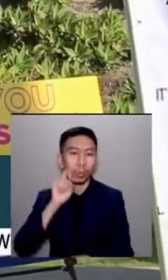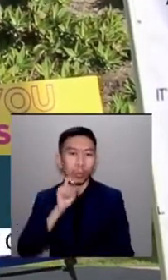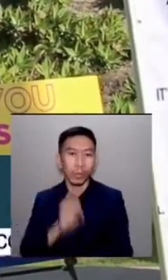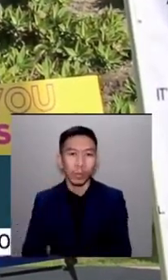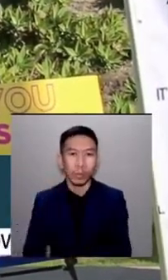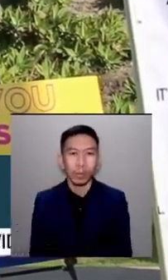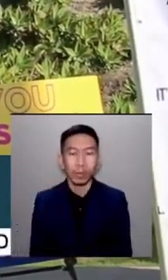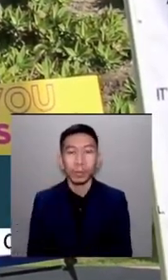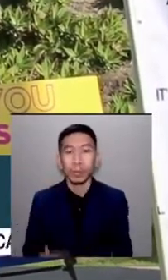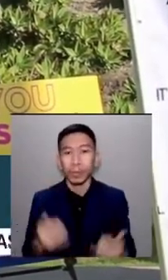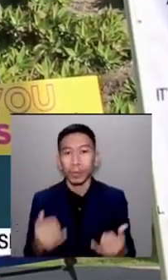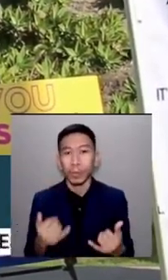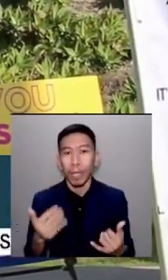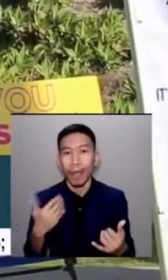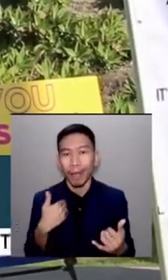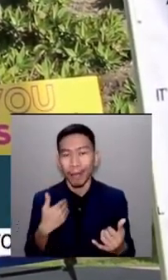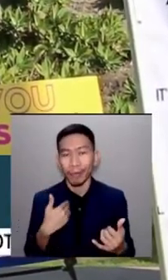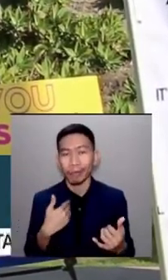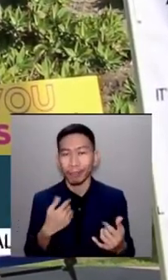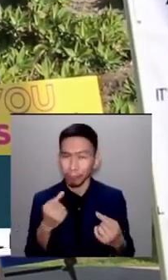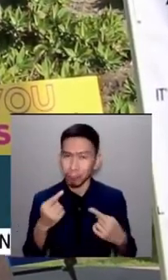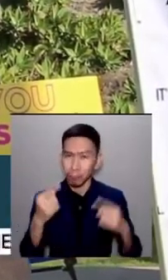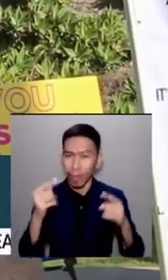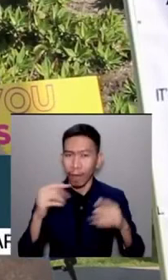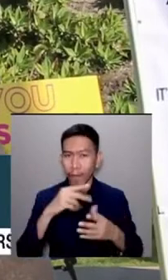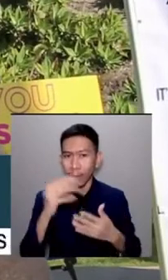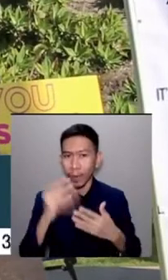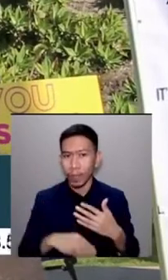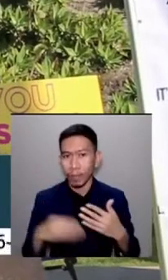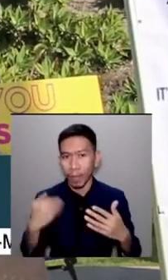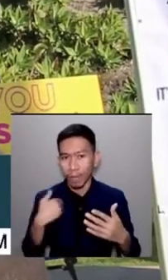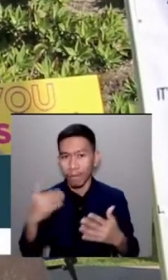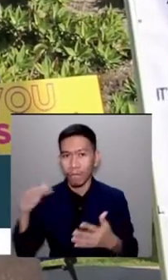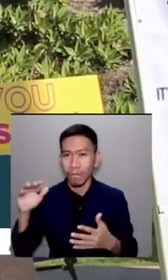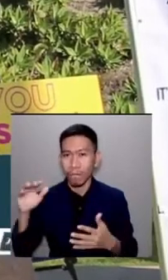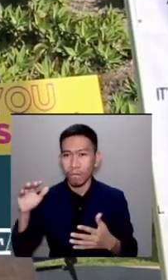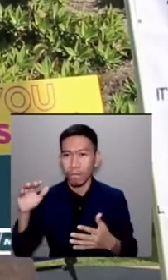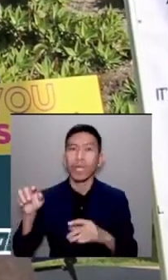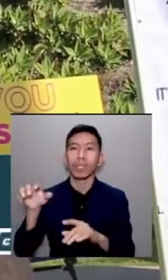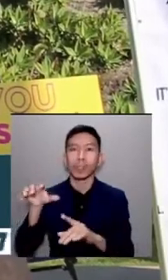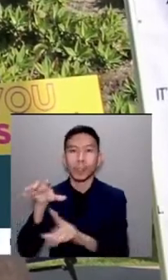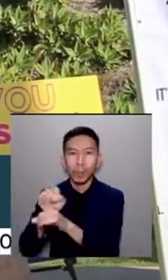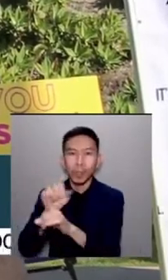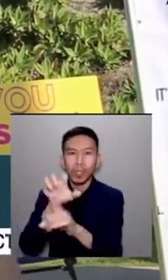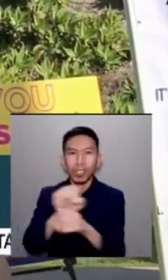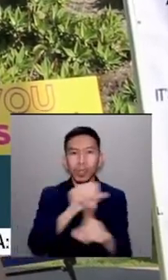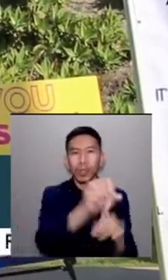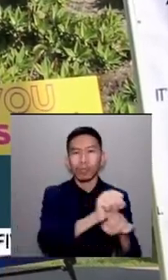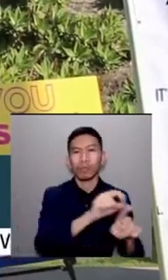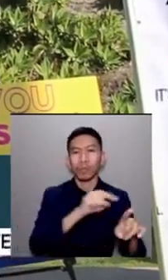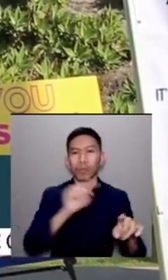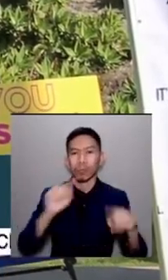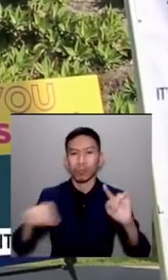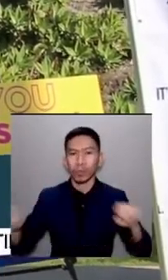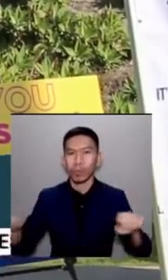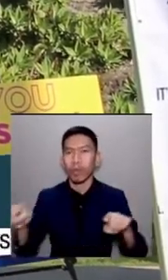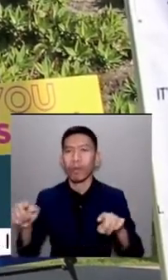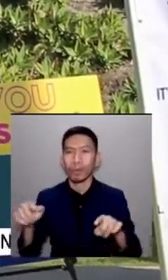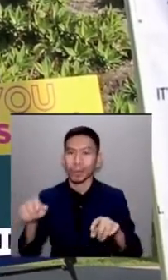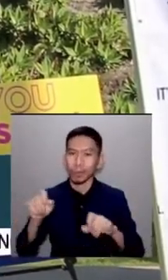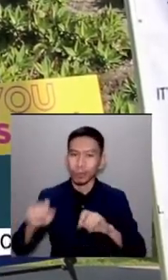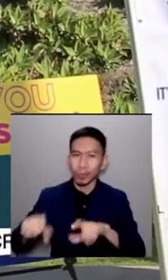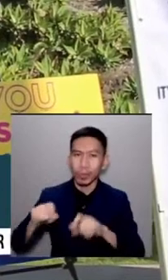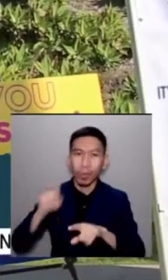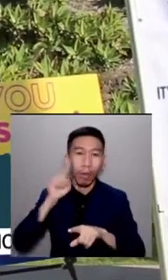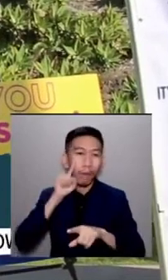successful disruptions. And dismantlings of human trafficking rings, and providing protection and services and healing